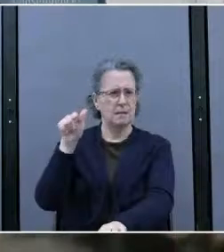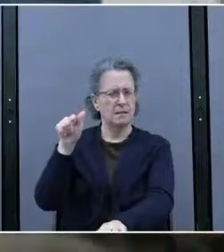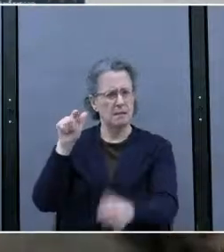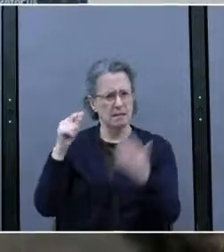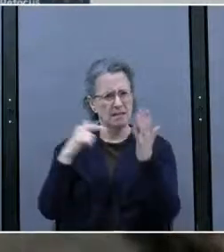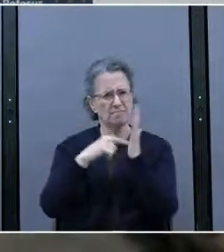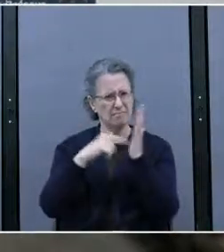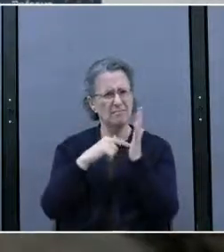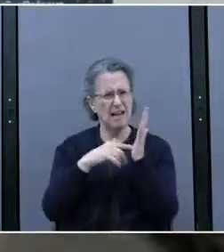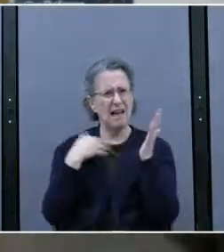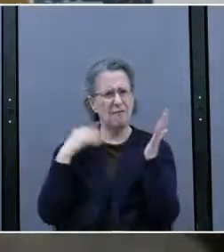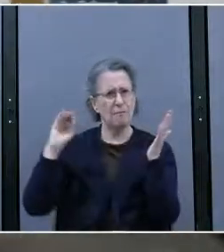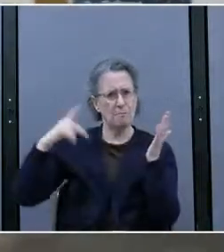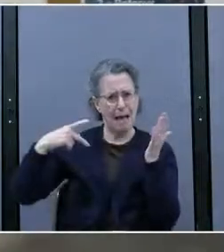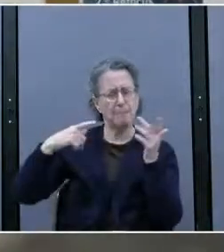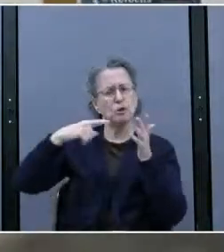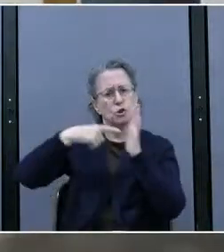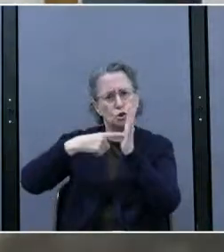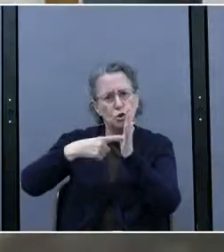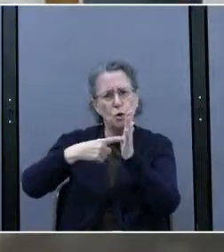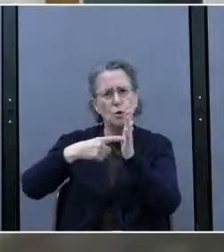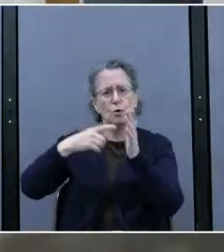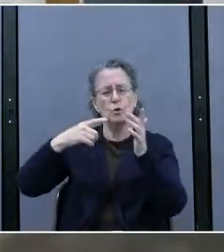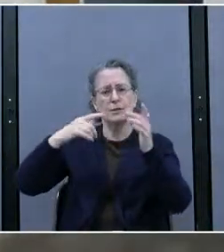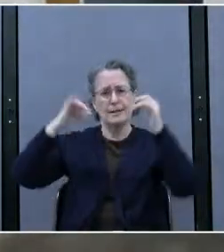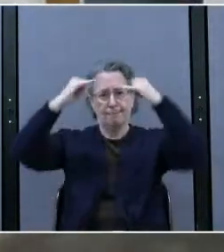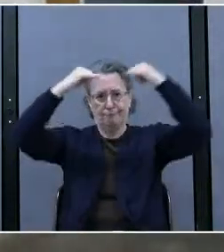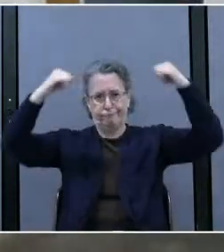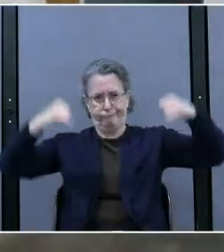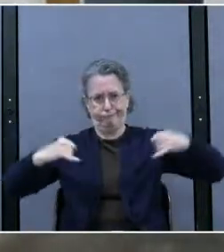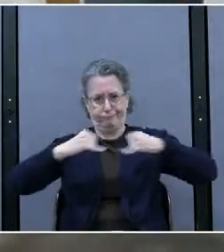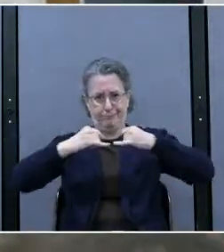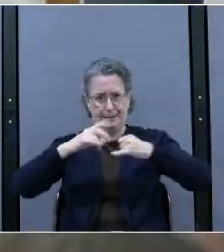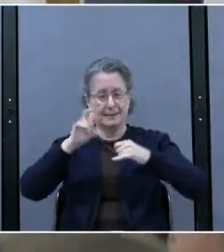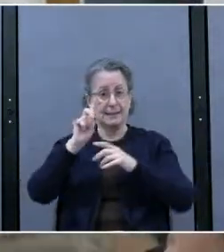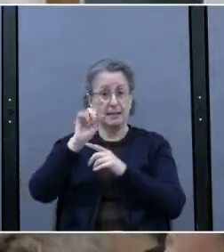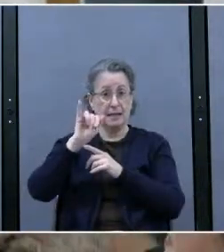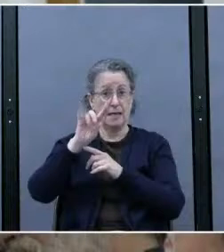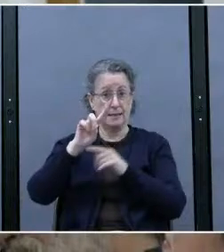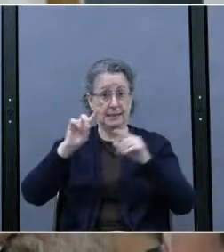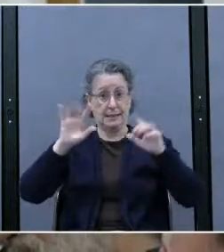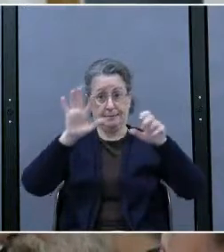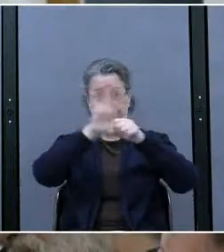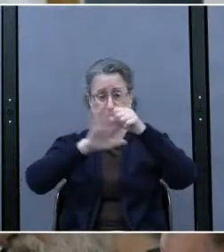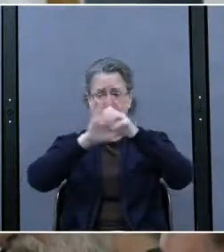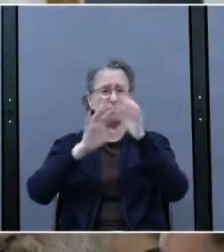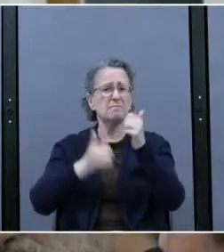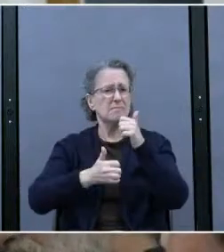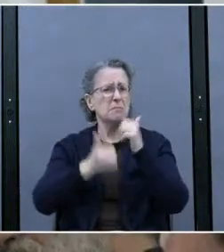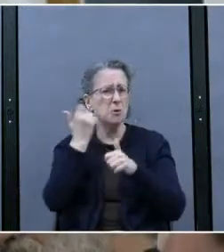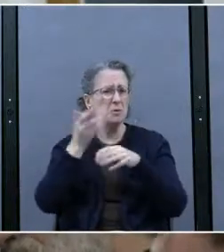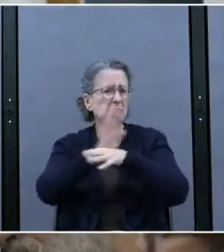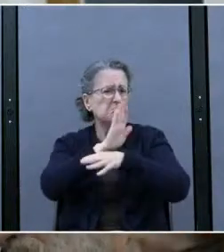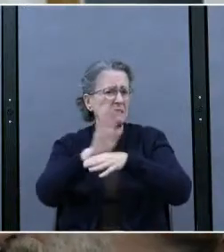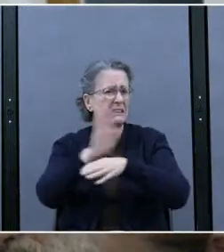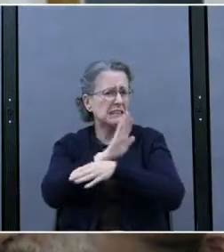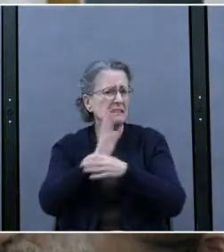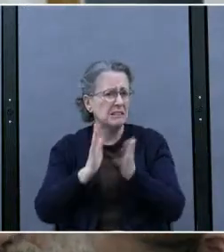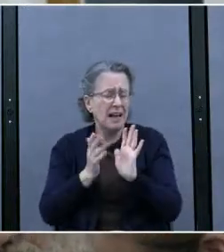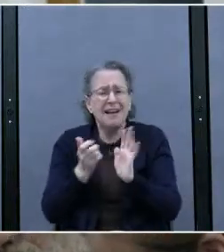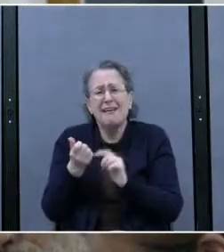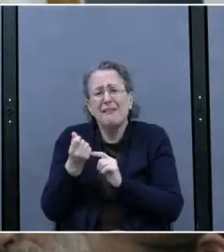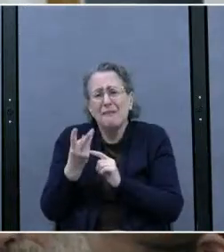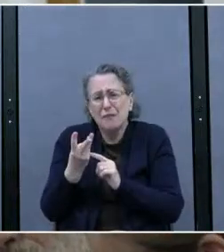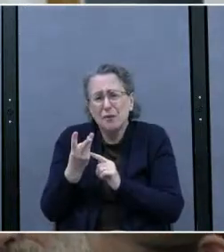that shows the delineation of it, Yeah. and it's mostly commercial properties. There are a few